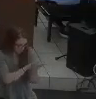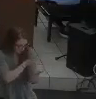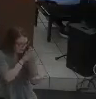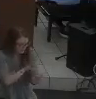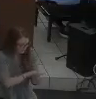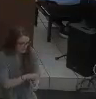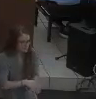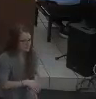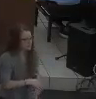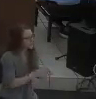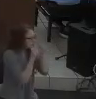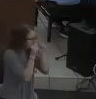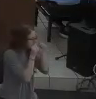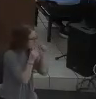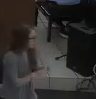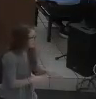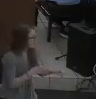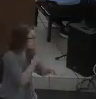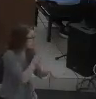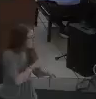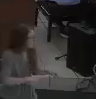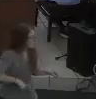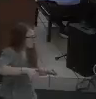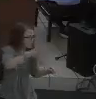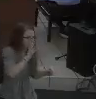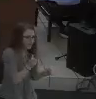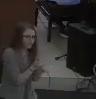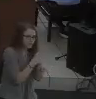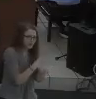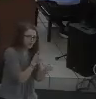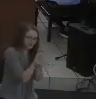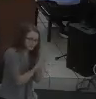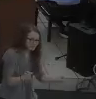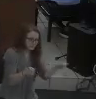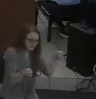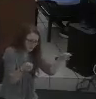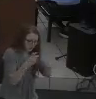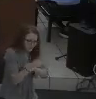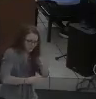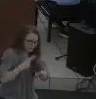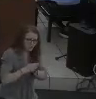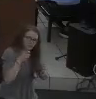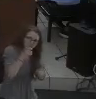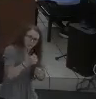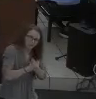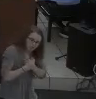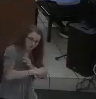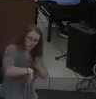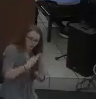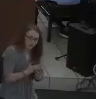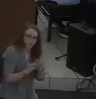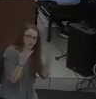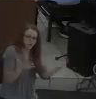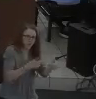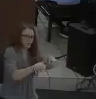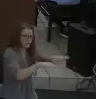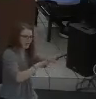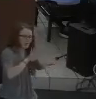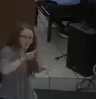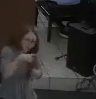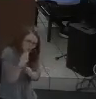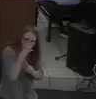are you, Lord God, creator and sovereign of the universe. You love the world so much that you gave your only Son, Jesus Christ,